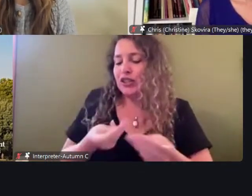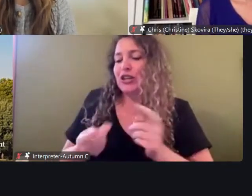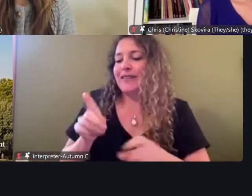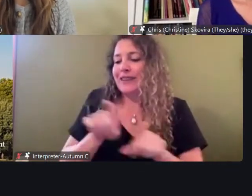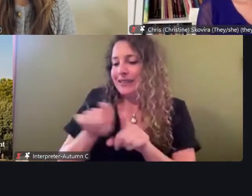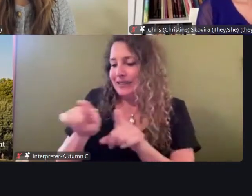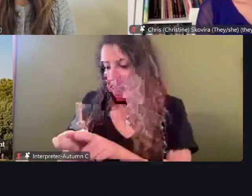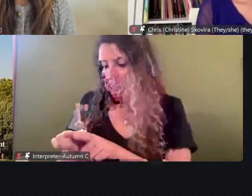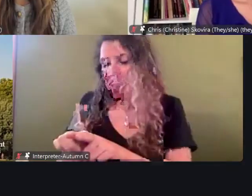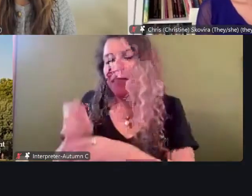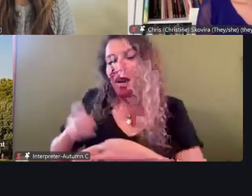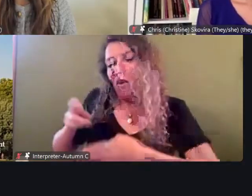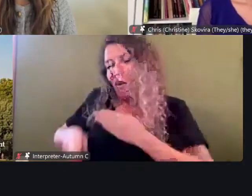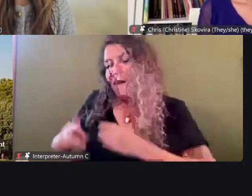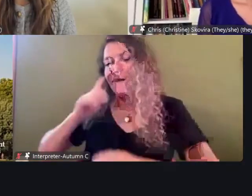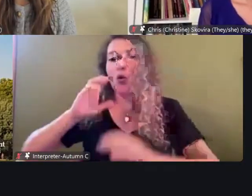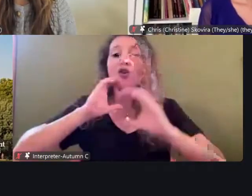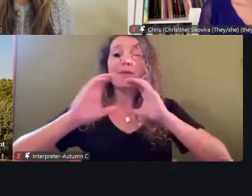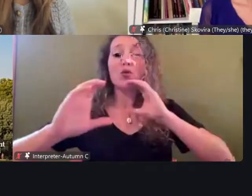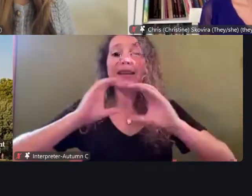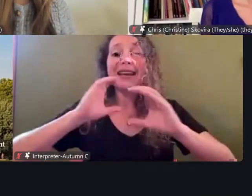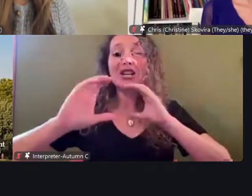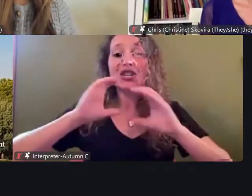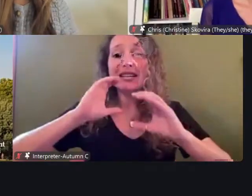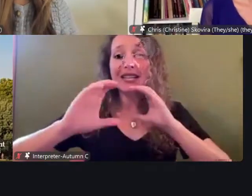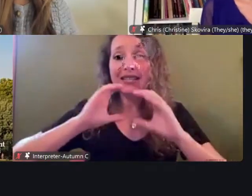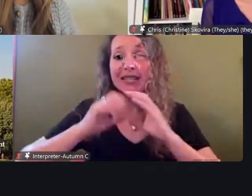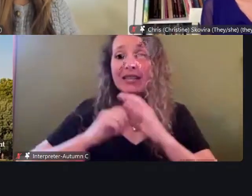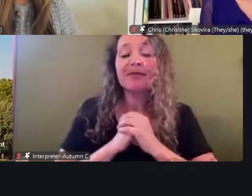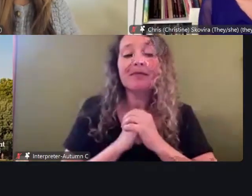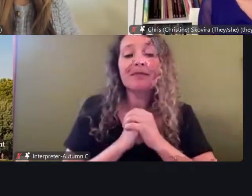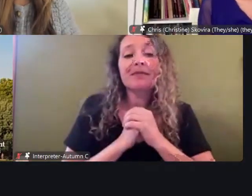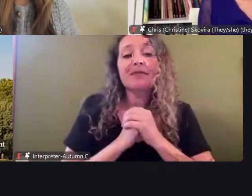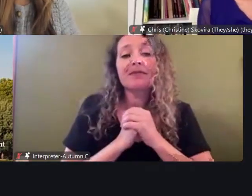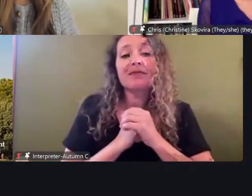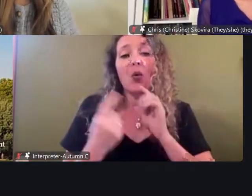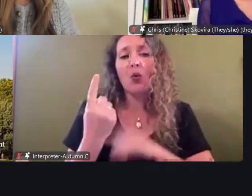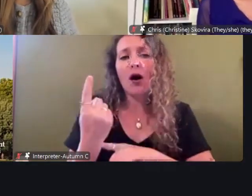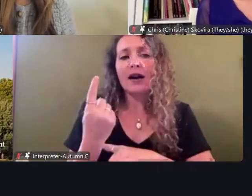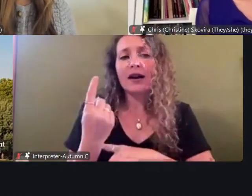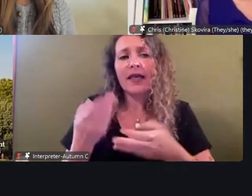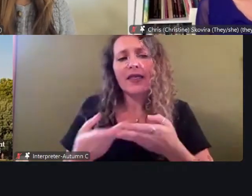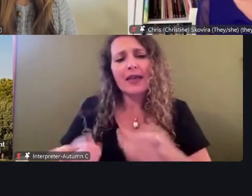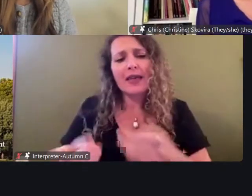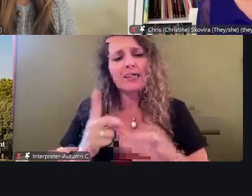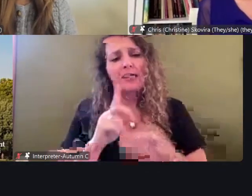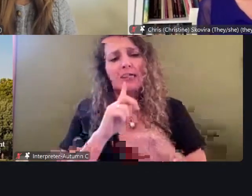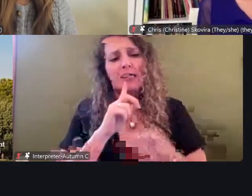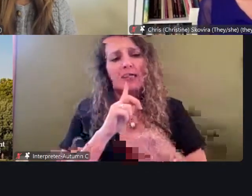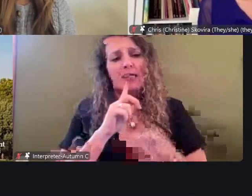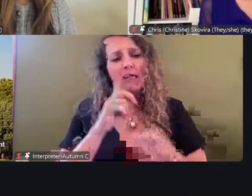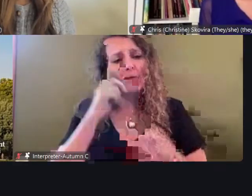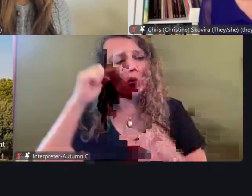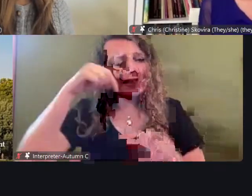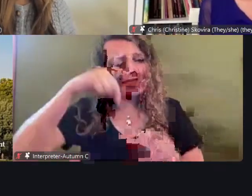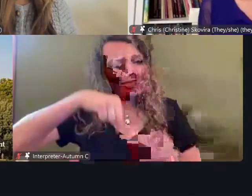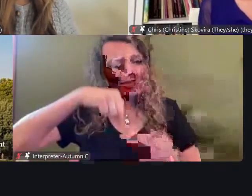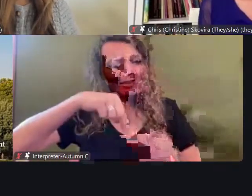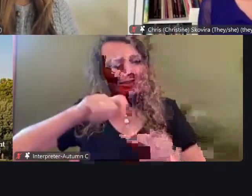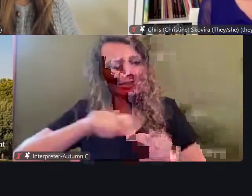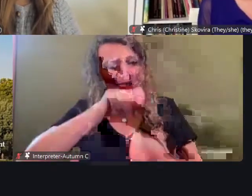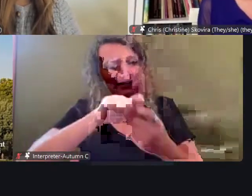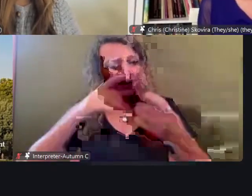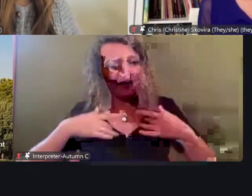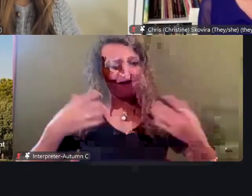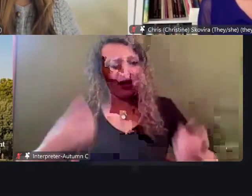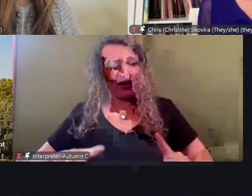way of communication. But I think one of the things that really made this particular event unique